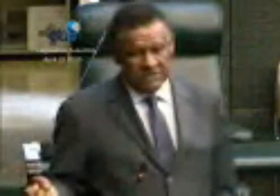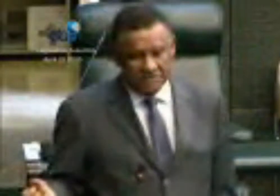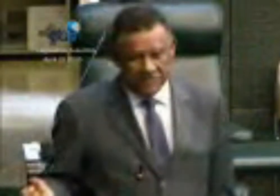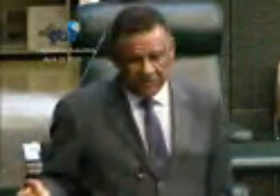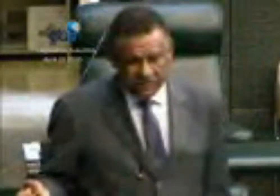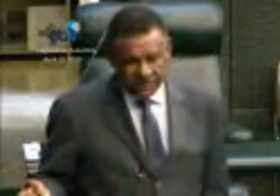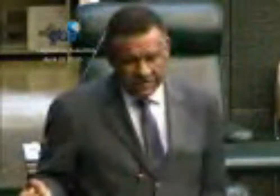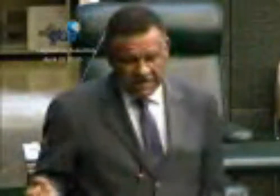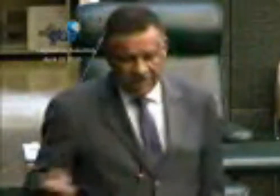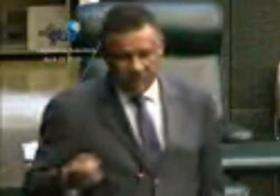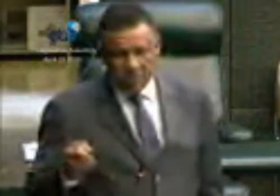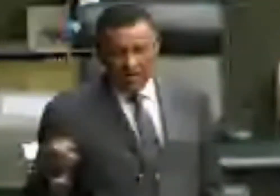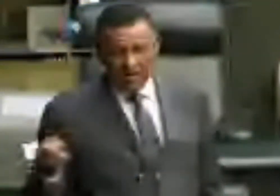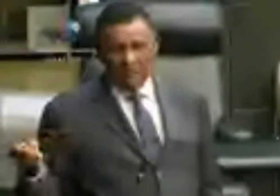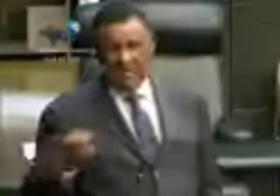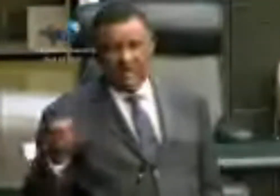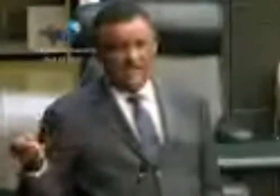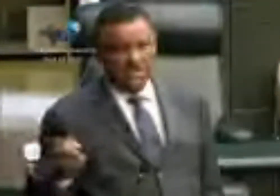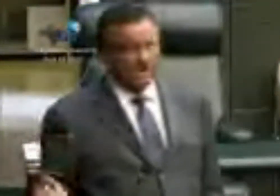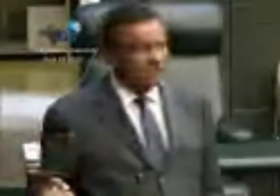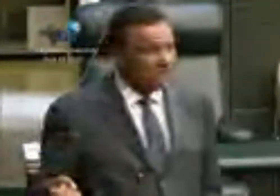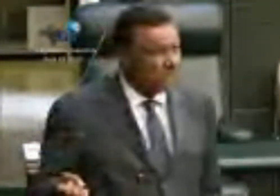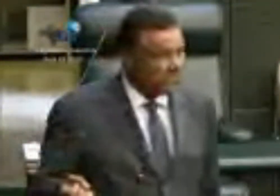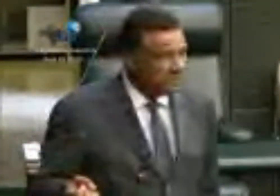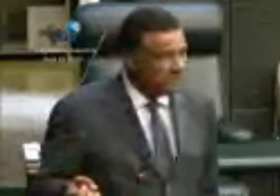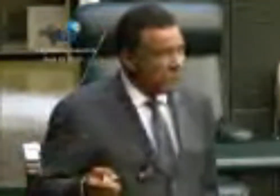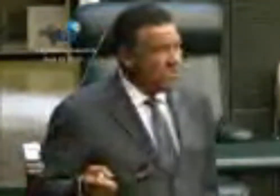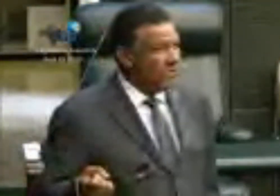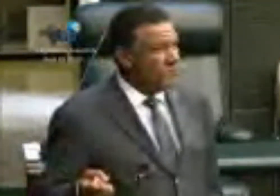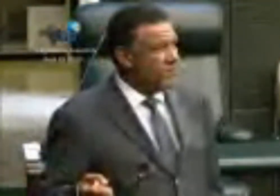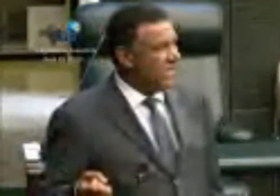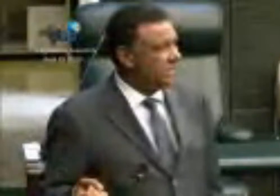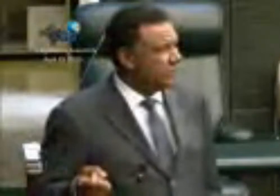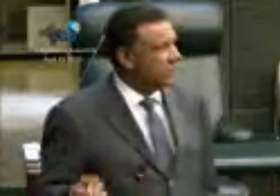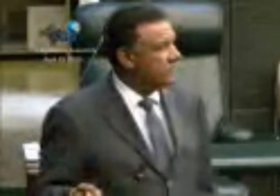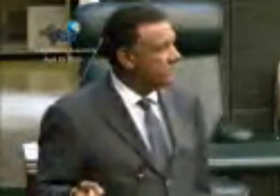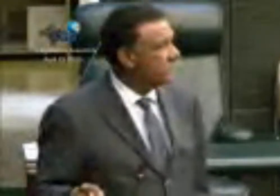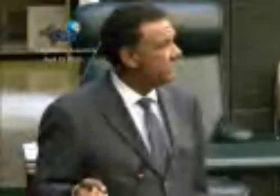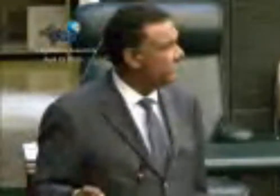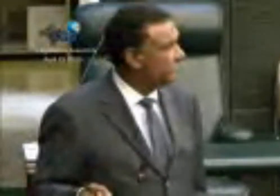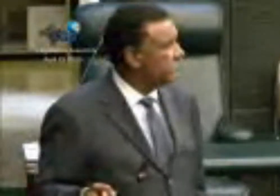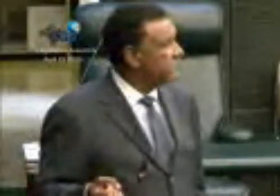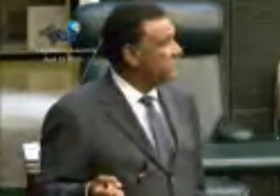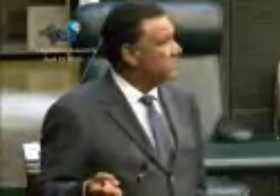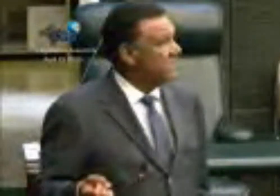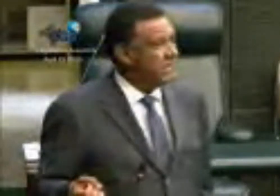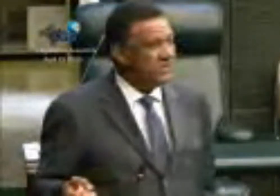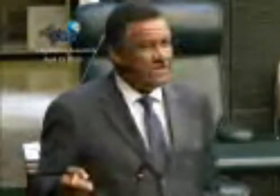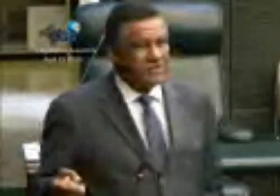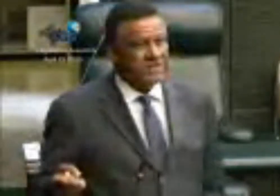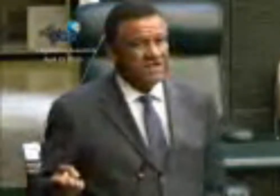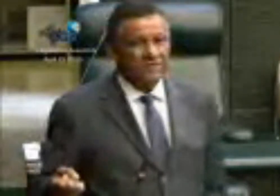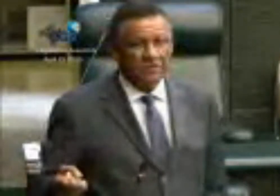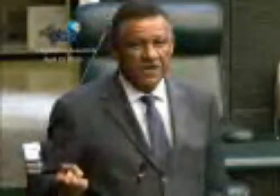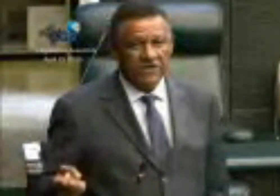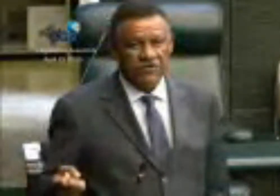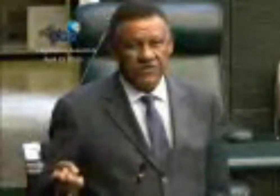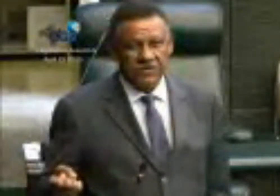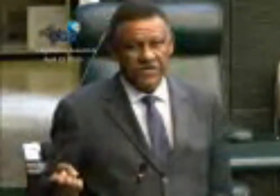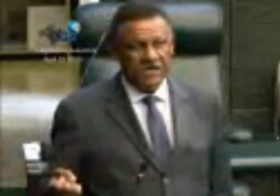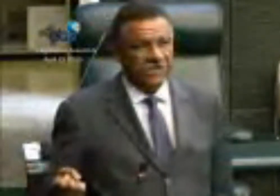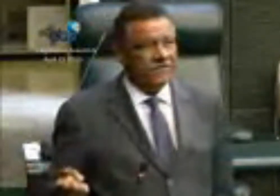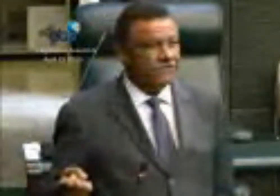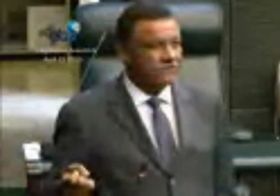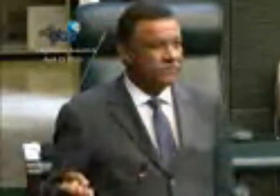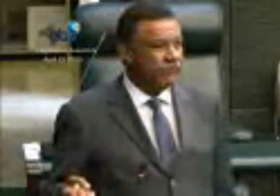height. So I wondered what that was. He said, until everybody is on their knees,